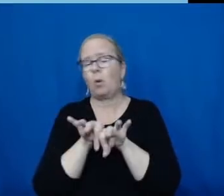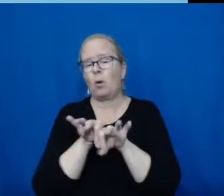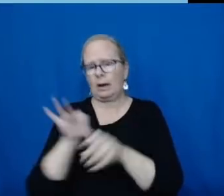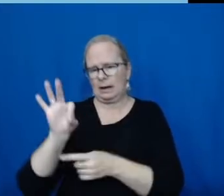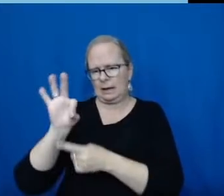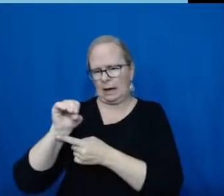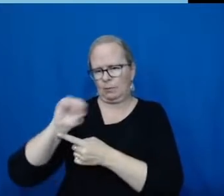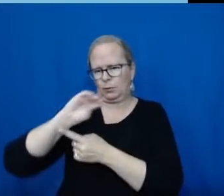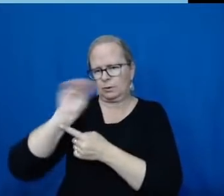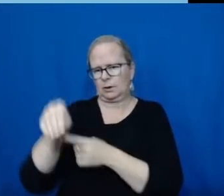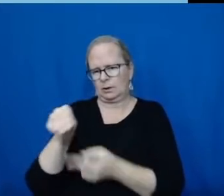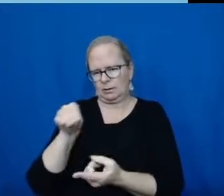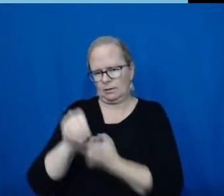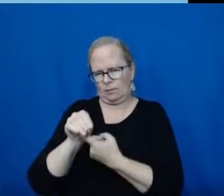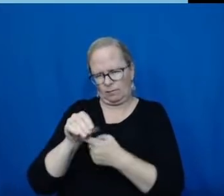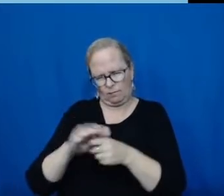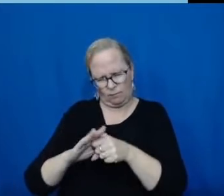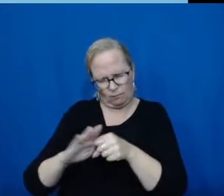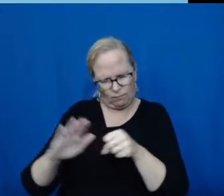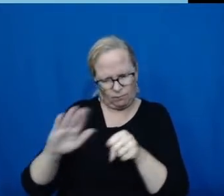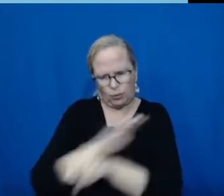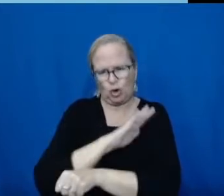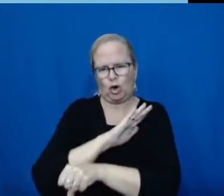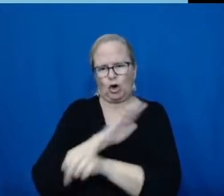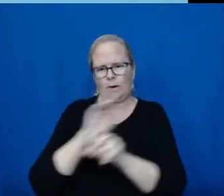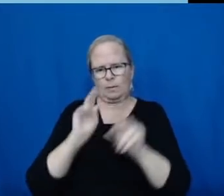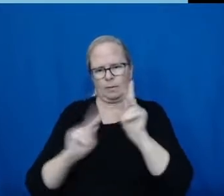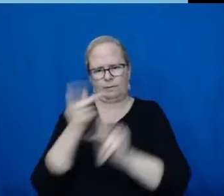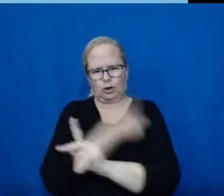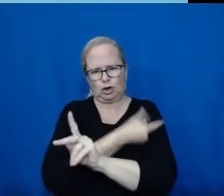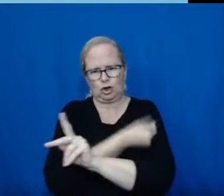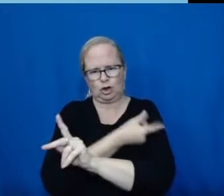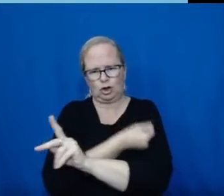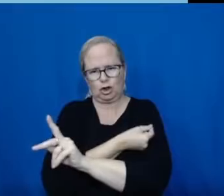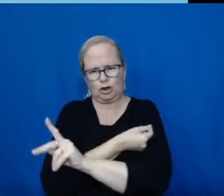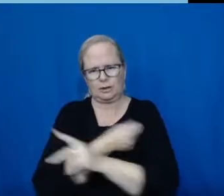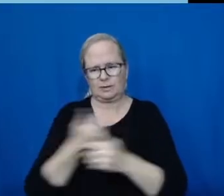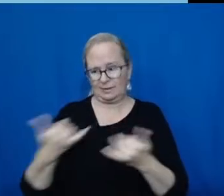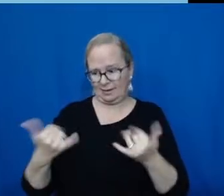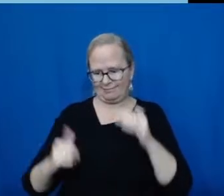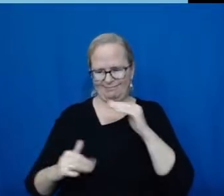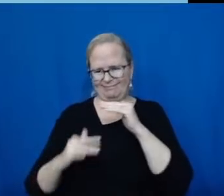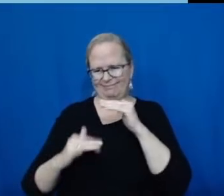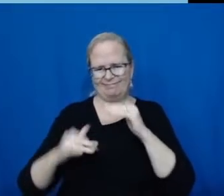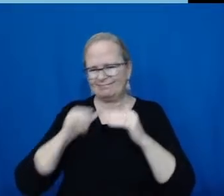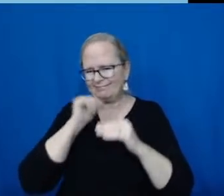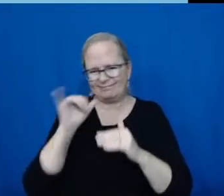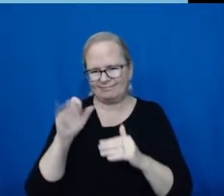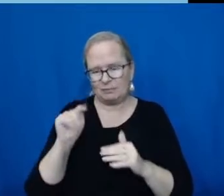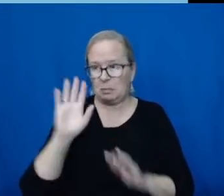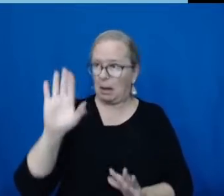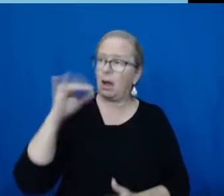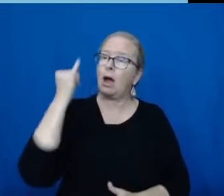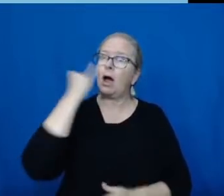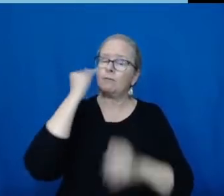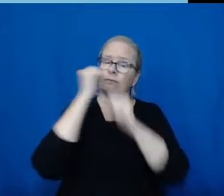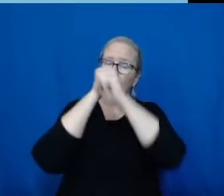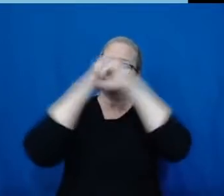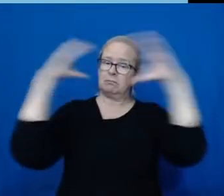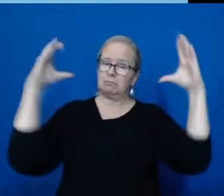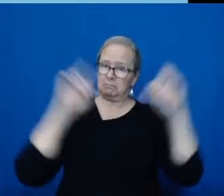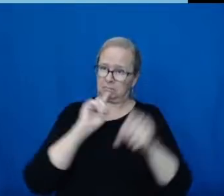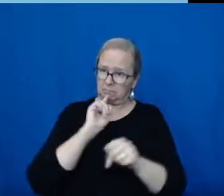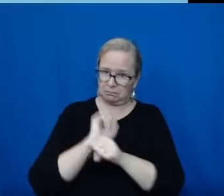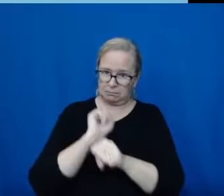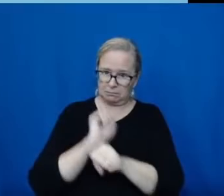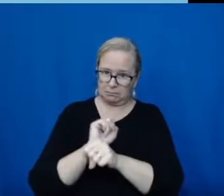value would be just slightly below 0.9. It's in theory. But in practice, we've seen that many times we reached